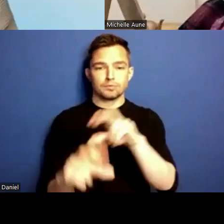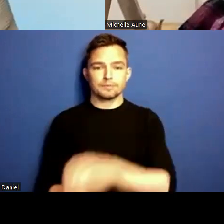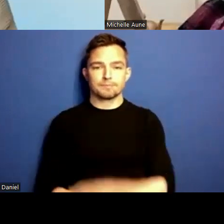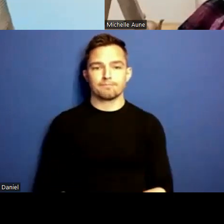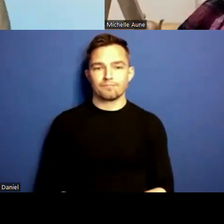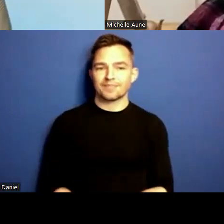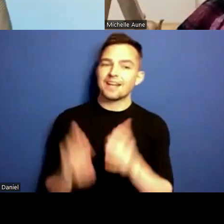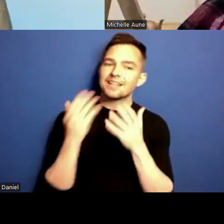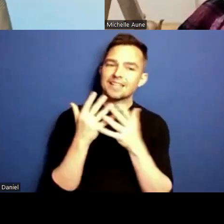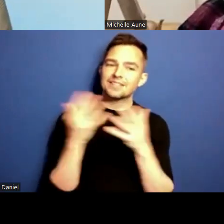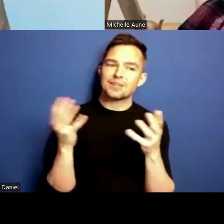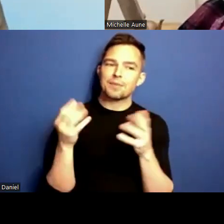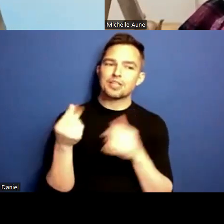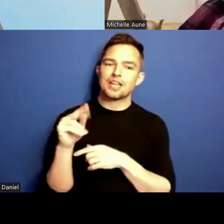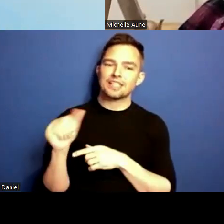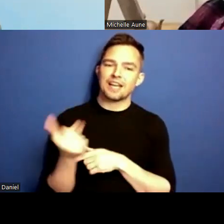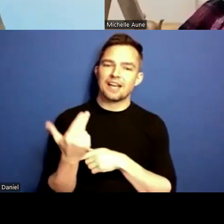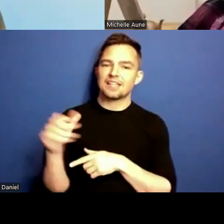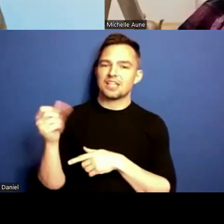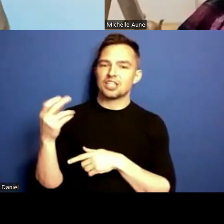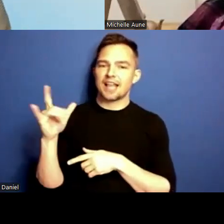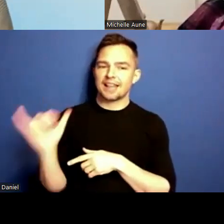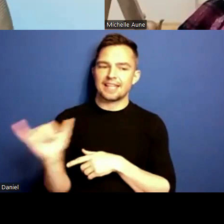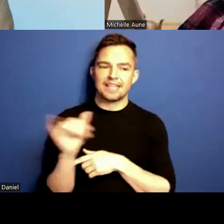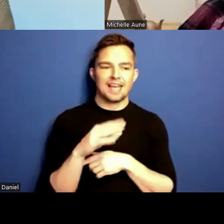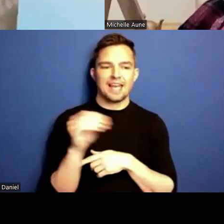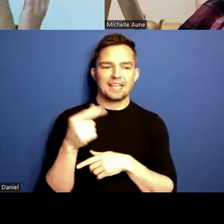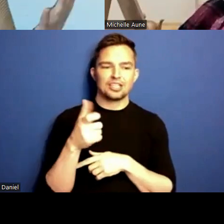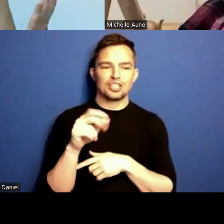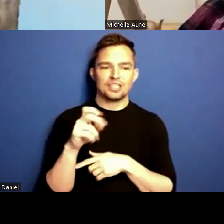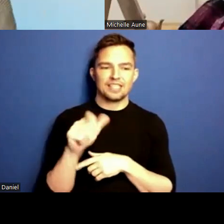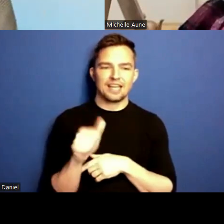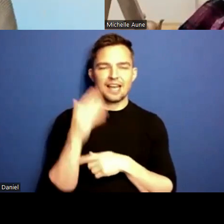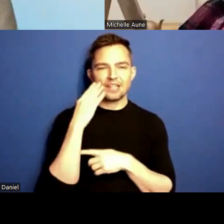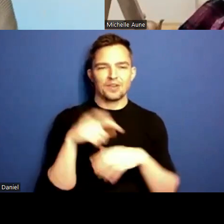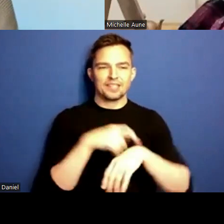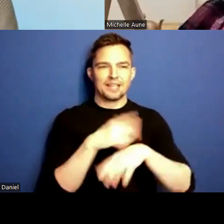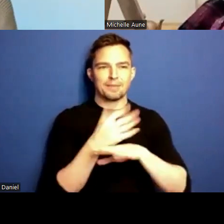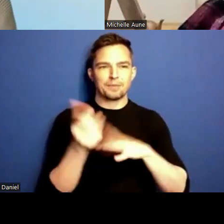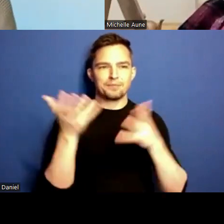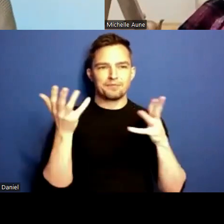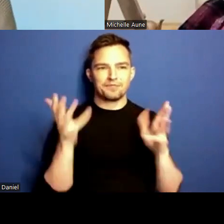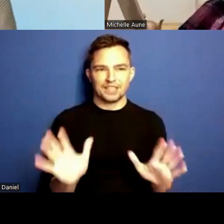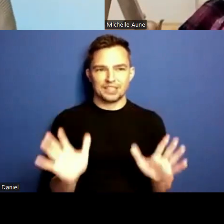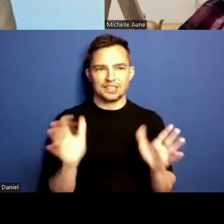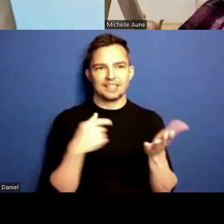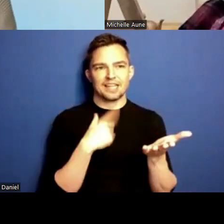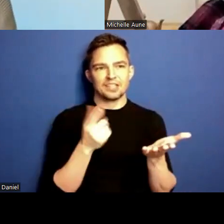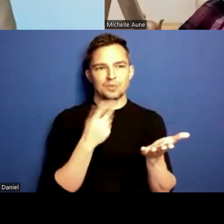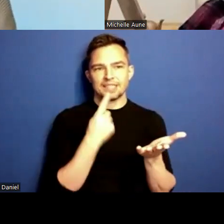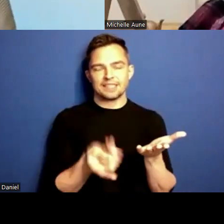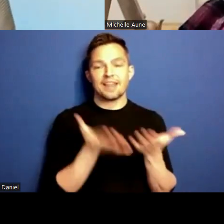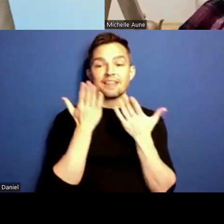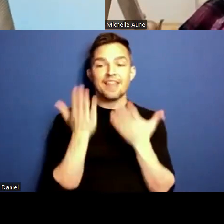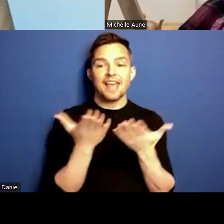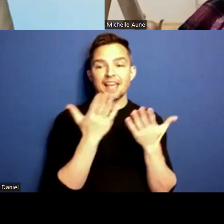Thank you so much, Shanna, and thank you, Shelley and Jania. I know we're right at the hour, and I just want to say thank you